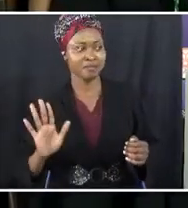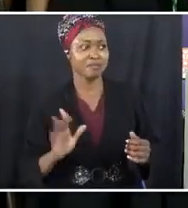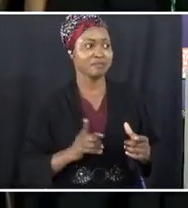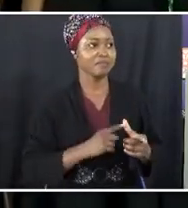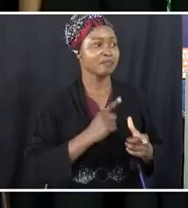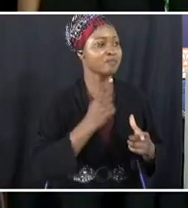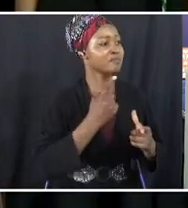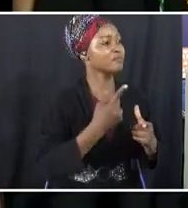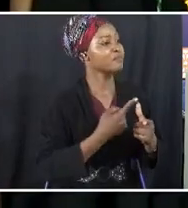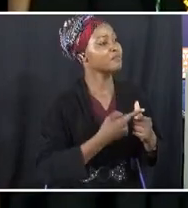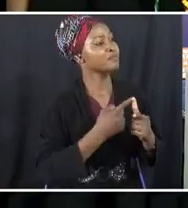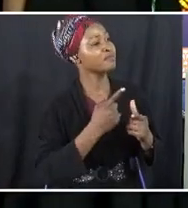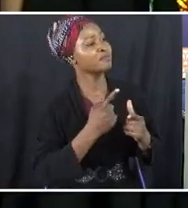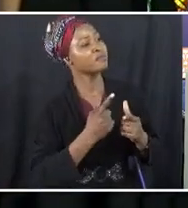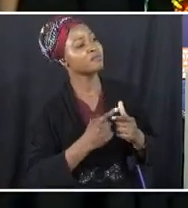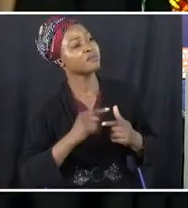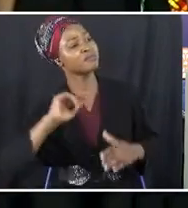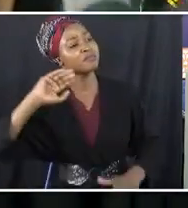lonely